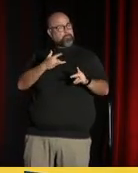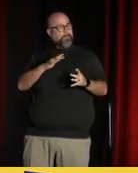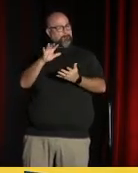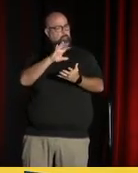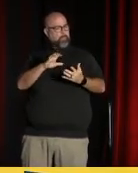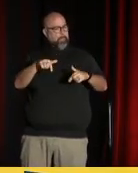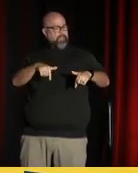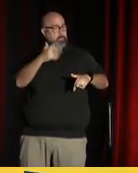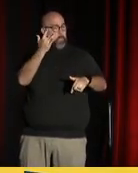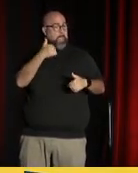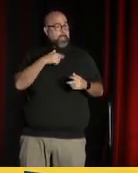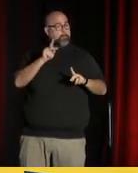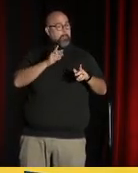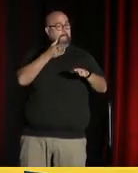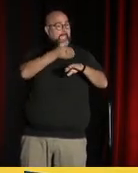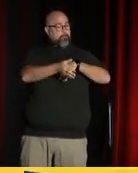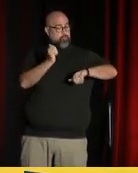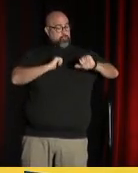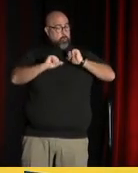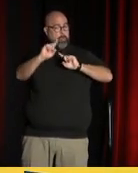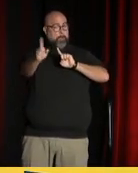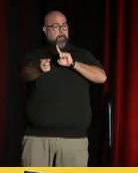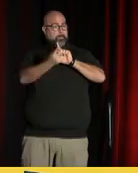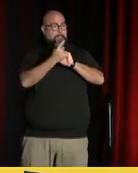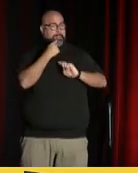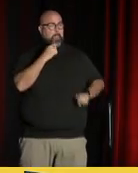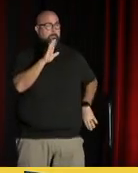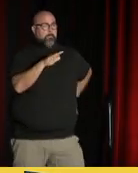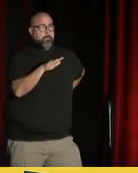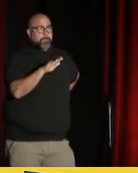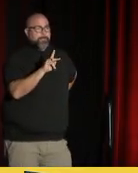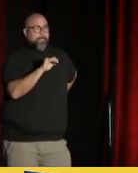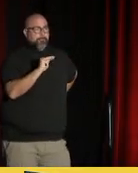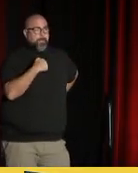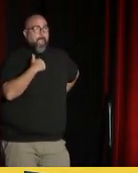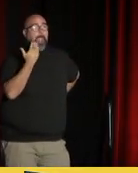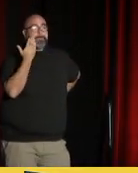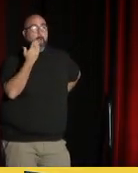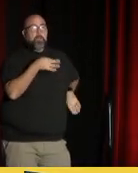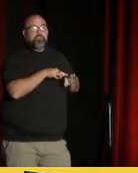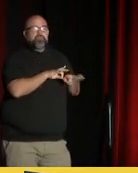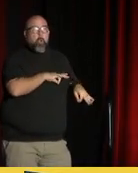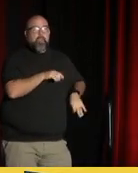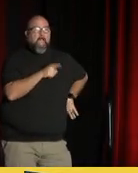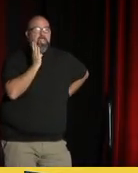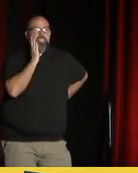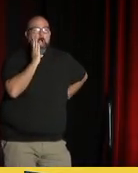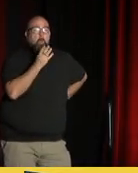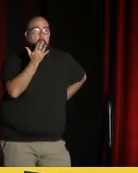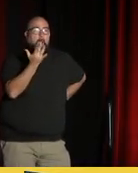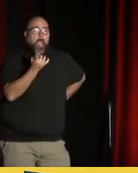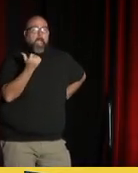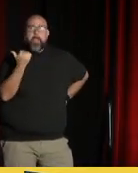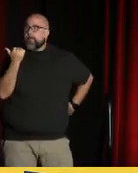times folks come up to me after the show and they say, Kevin, we know you tore the newspaper up